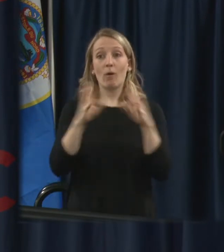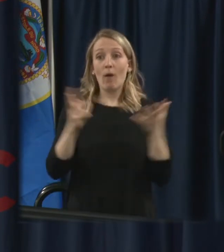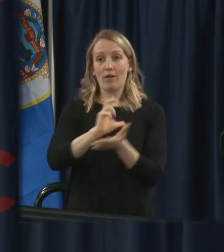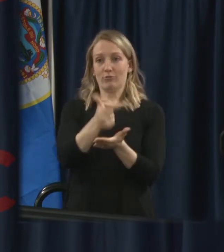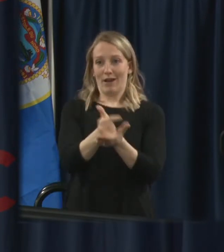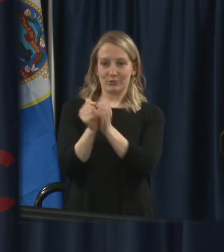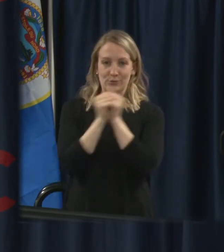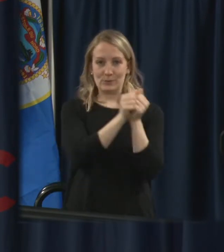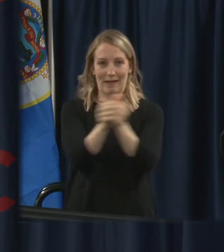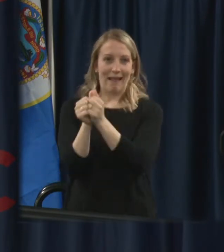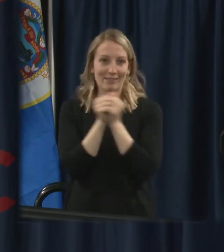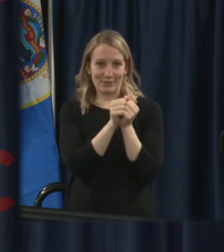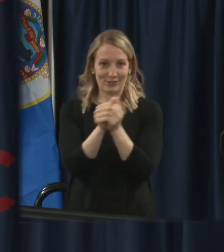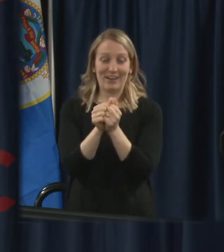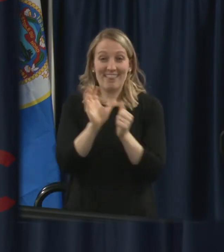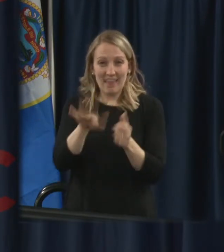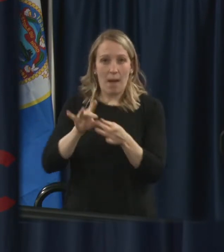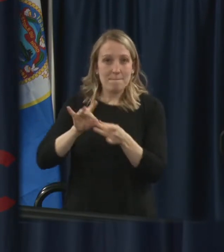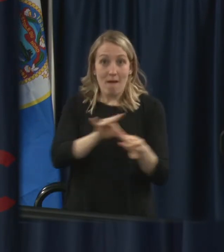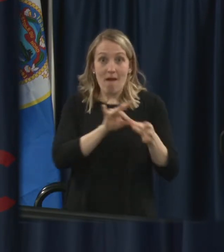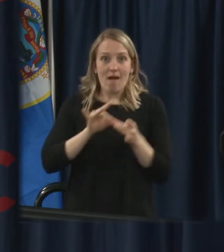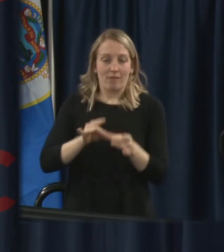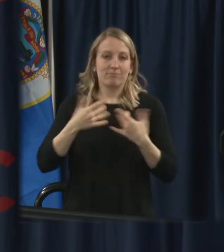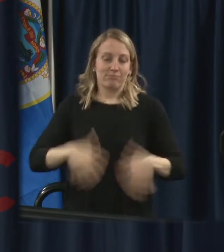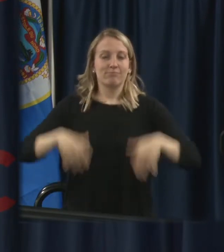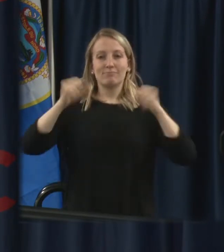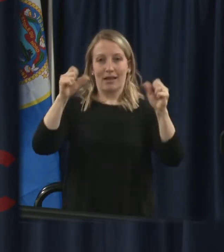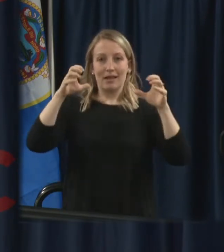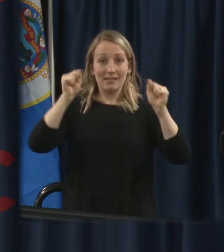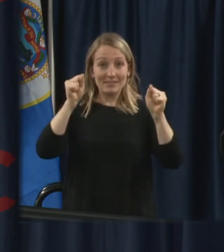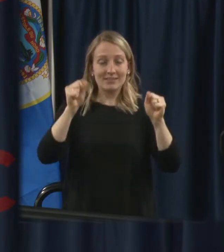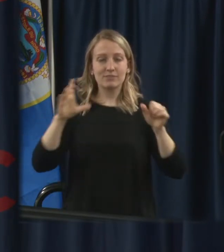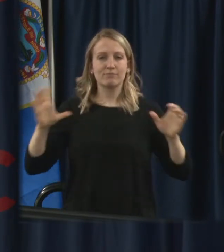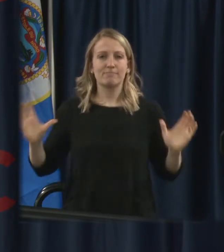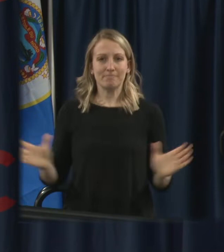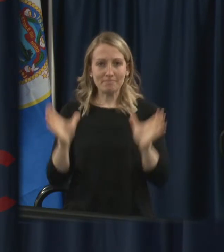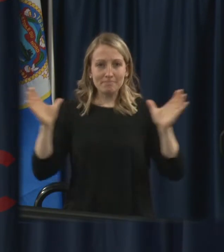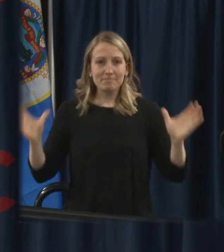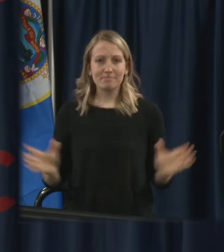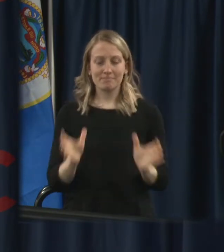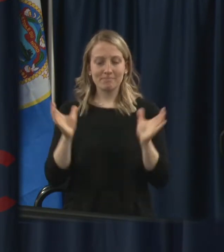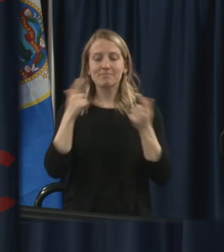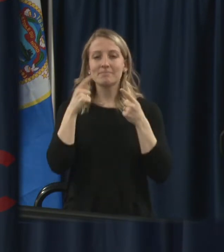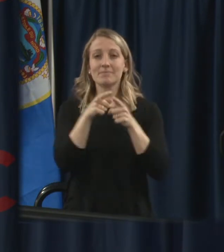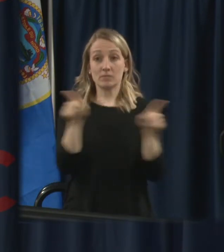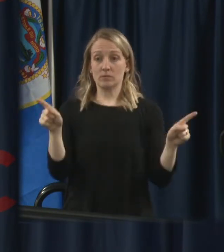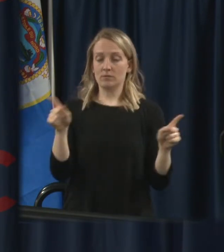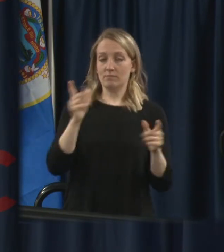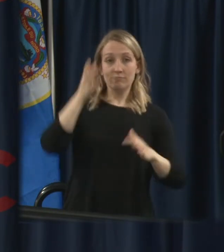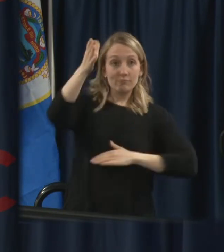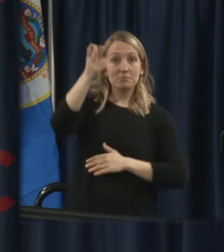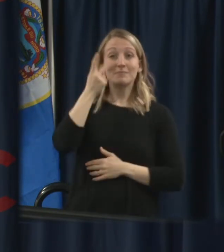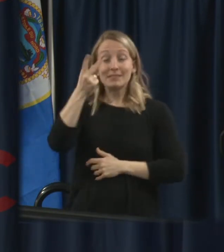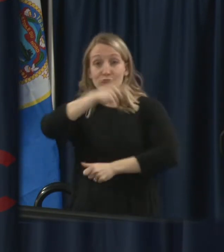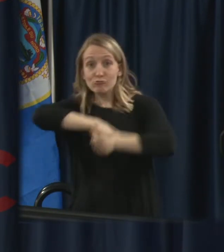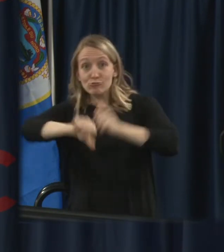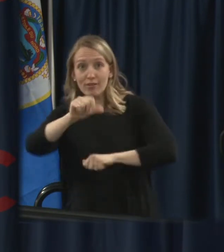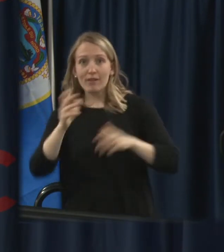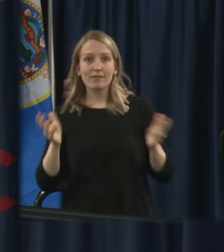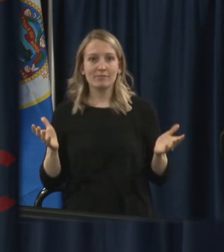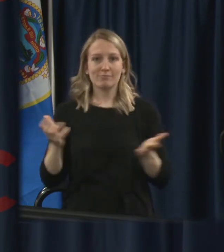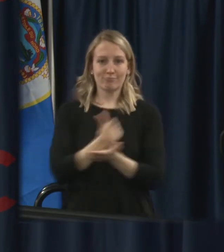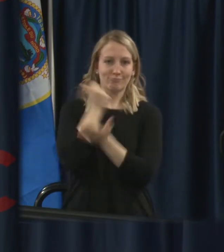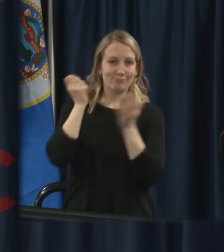together. And that's a bond that is amazing. So I encourage you to, if you see each other in the future, strike up